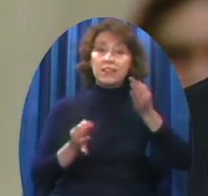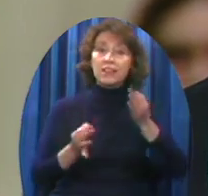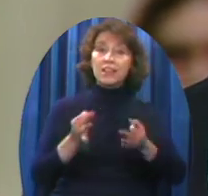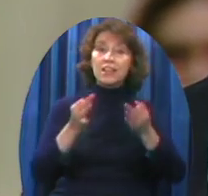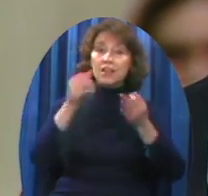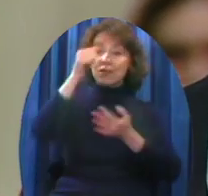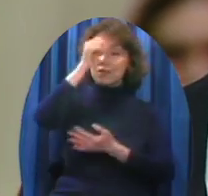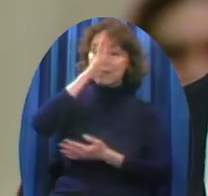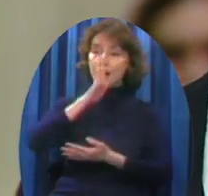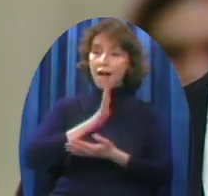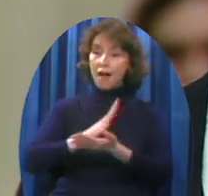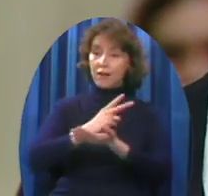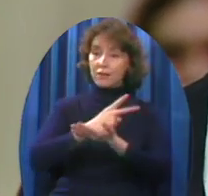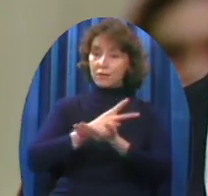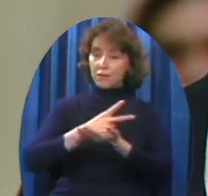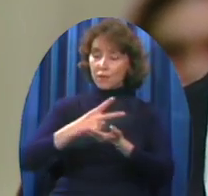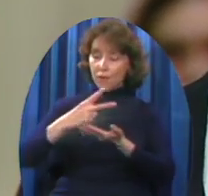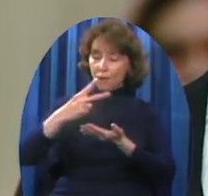should fall.